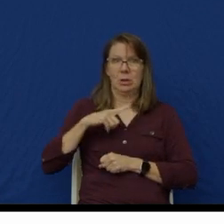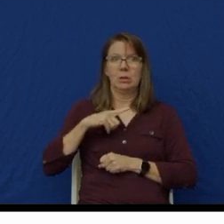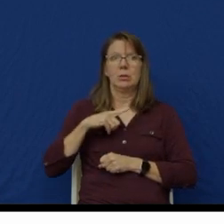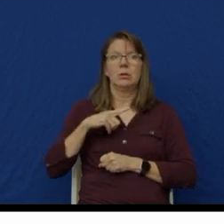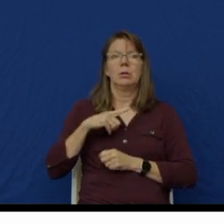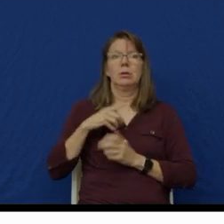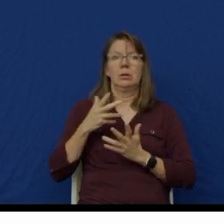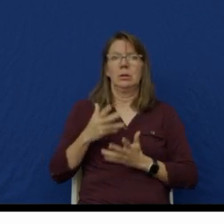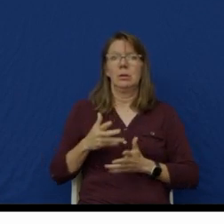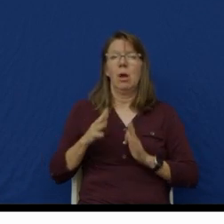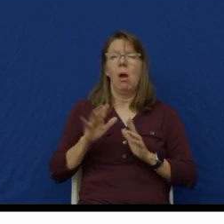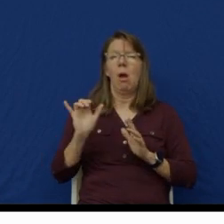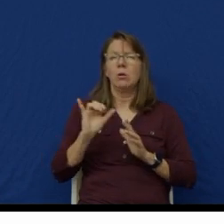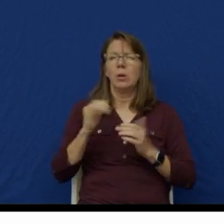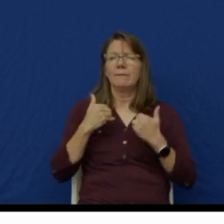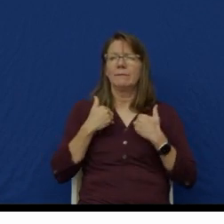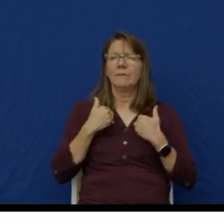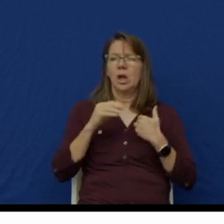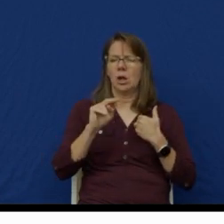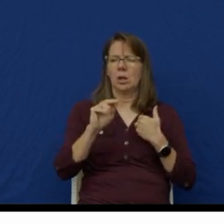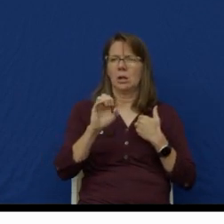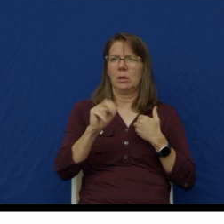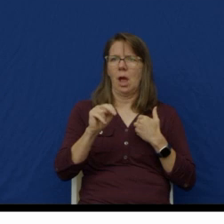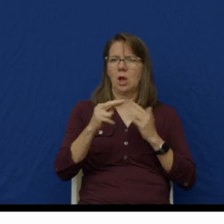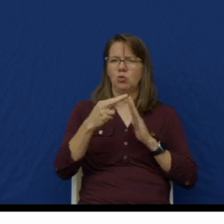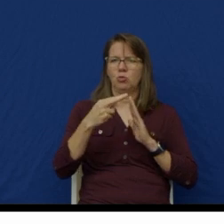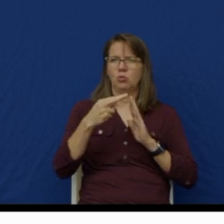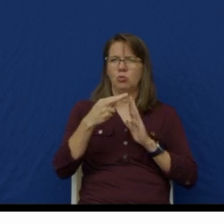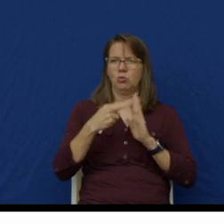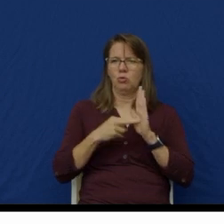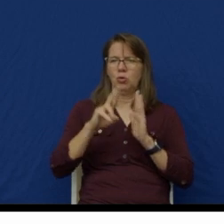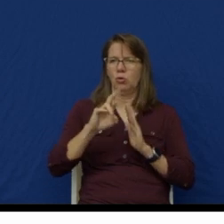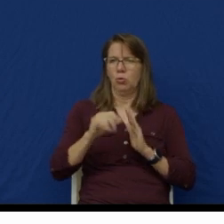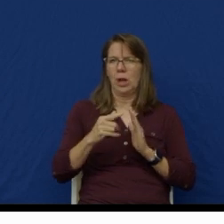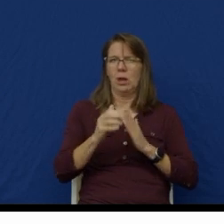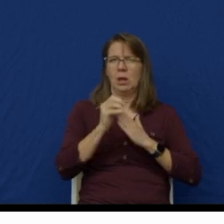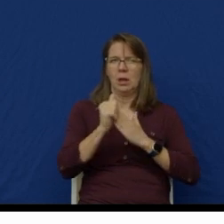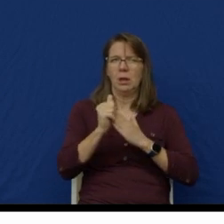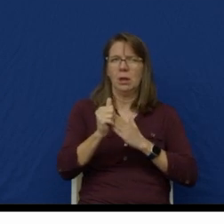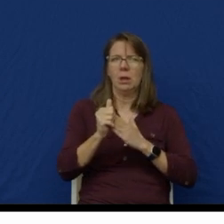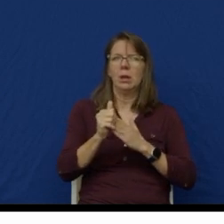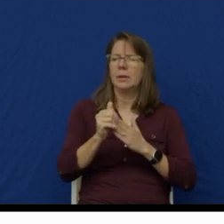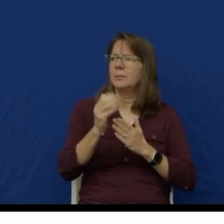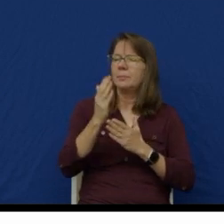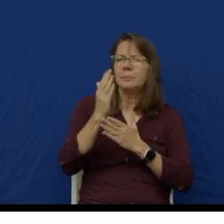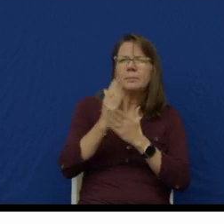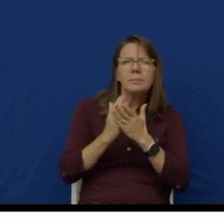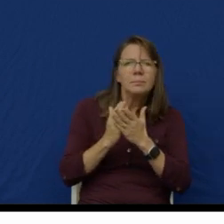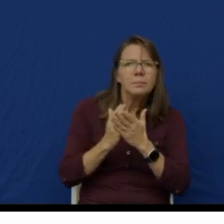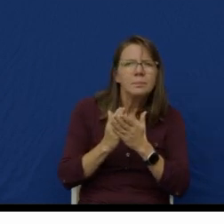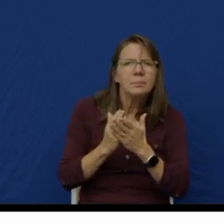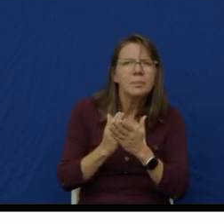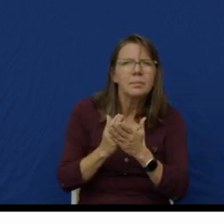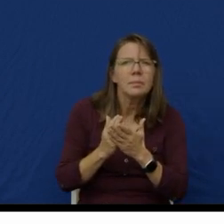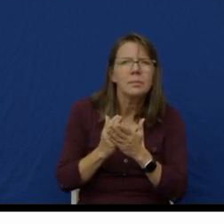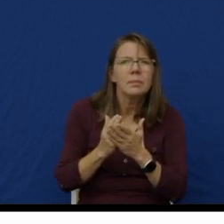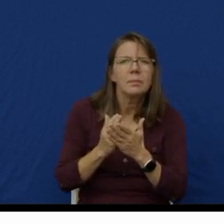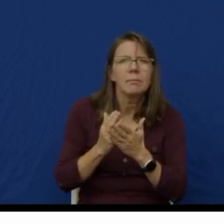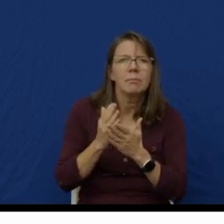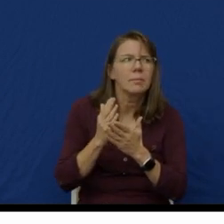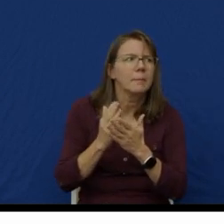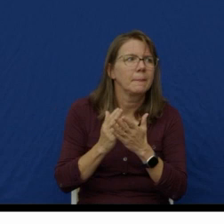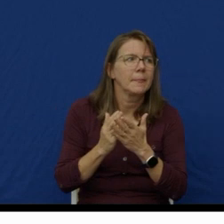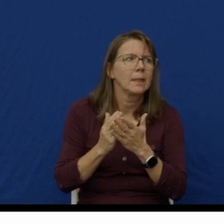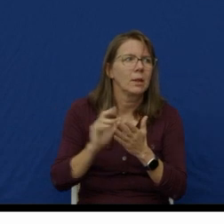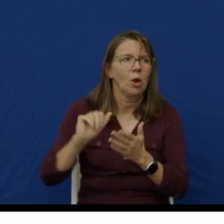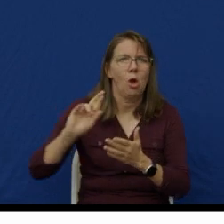out non-regulatory guidance in two parts. We do the emergency clause bills first, so that's out there, and then we come back later